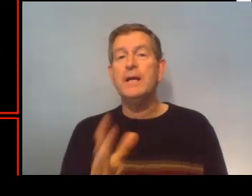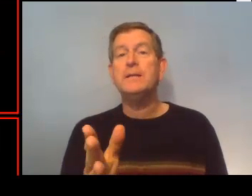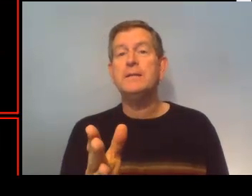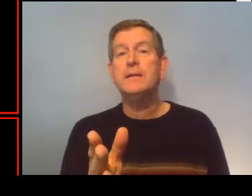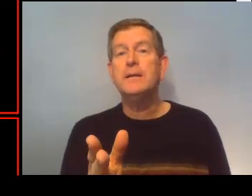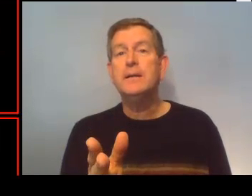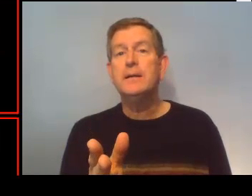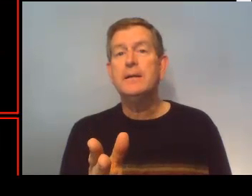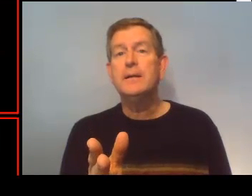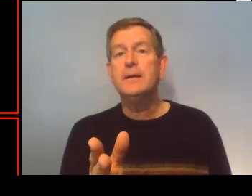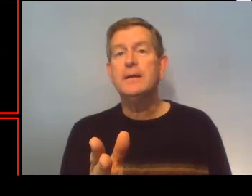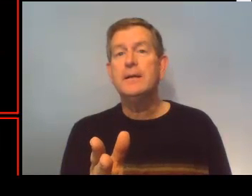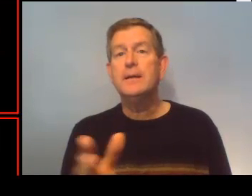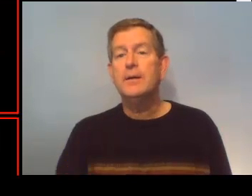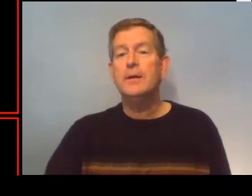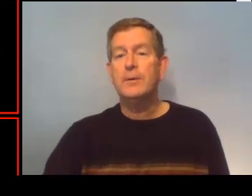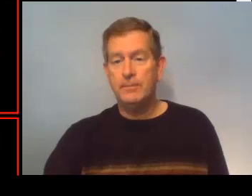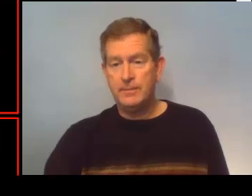word is